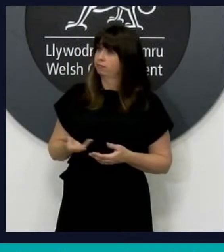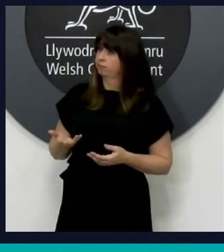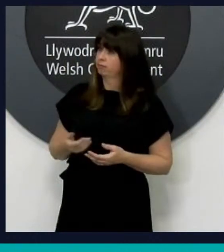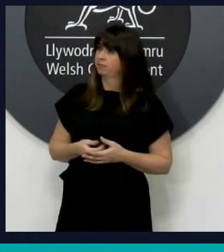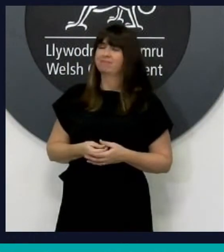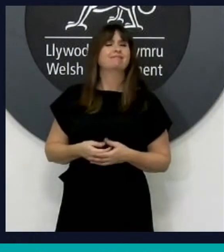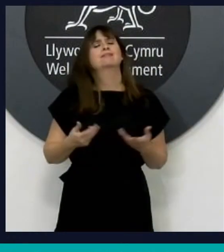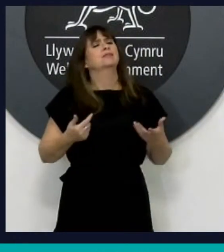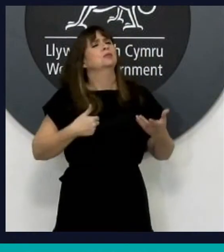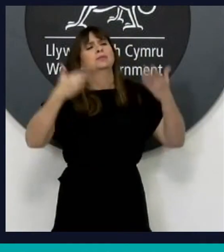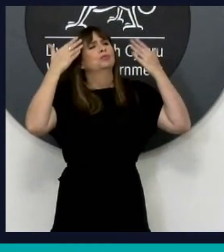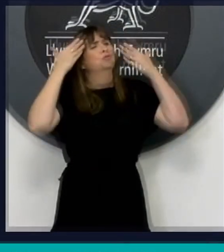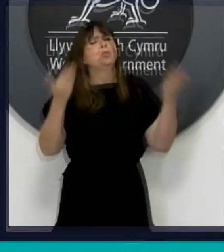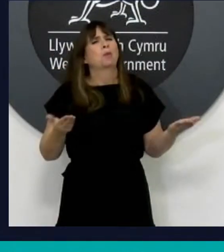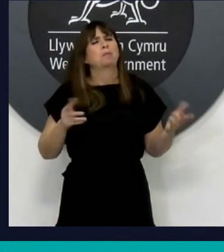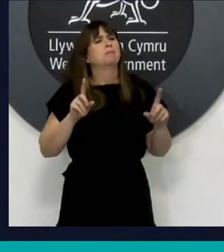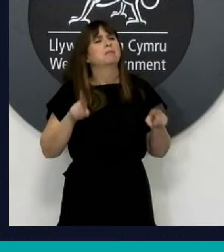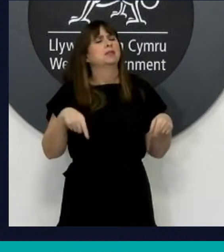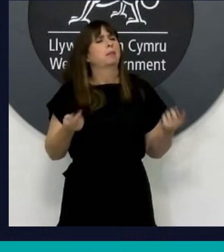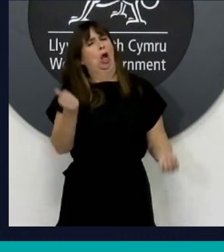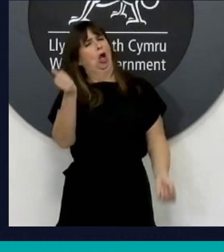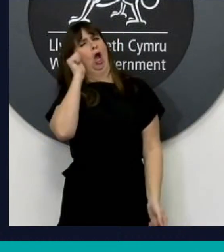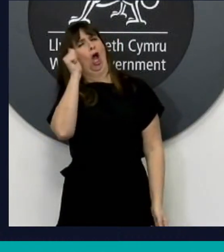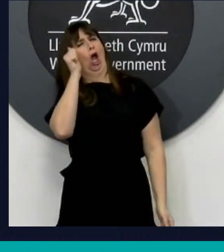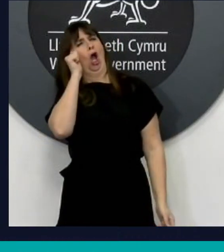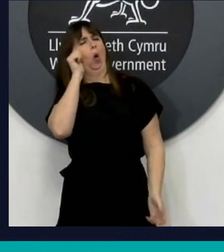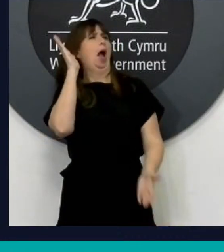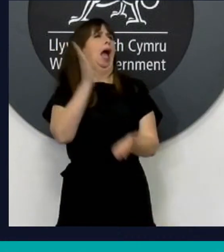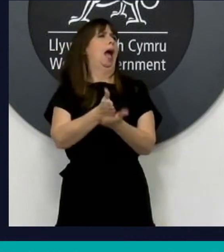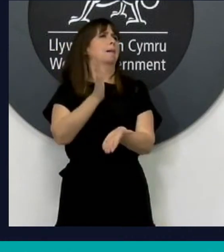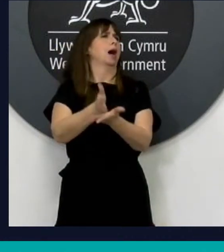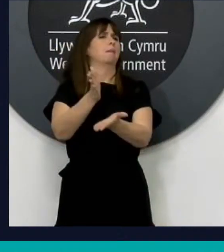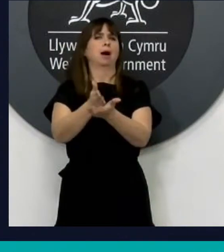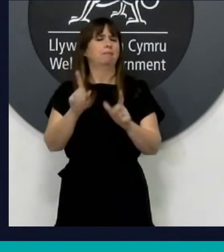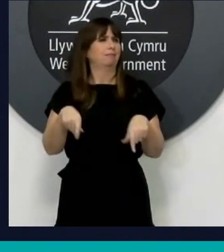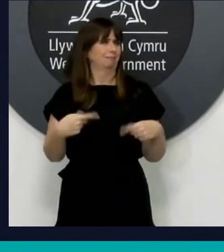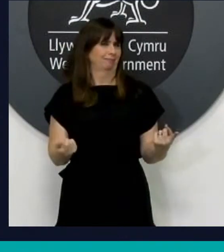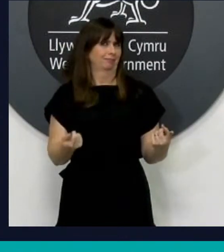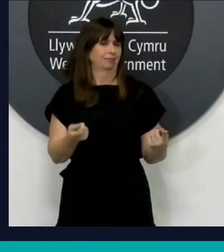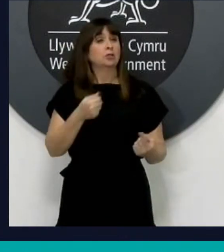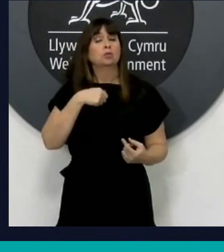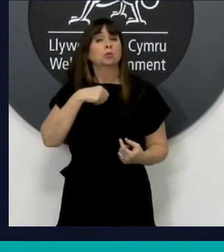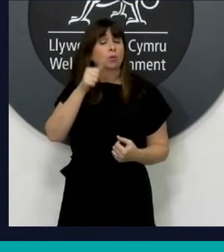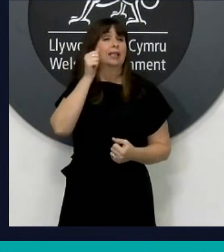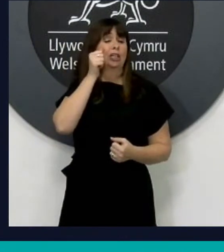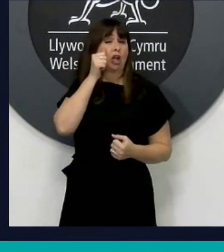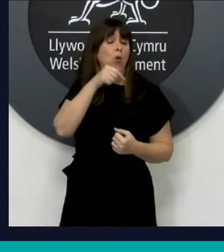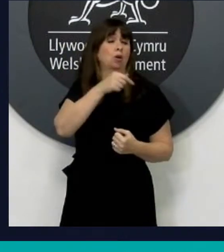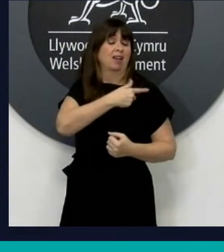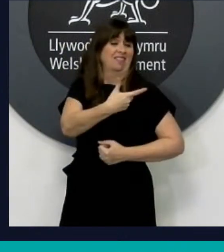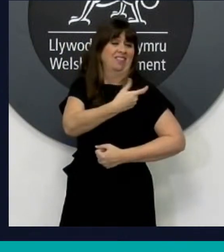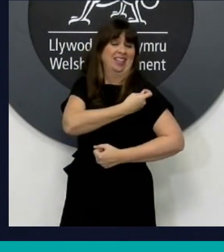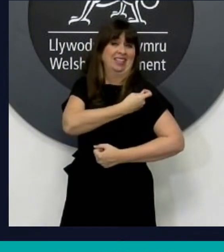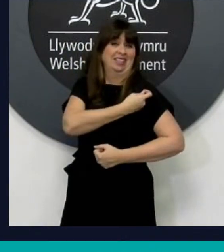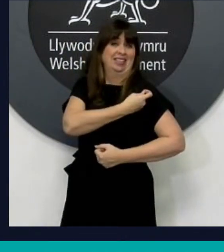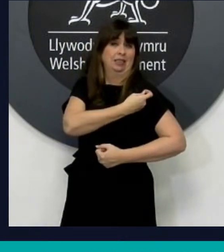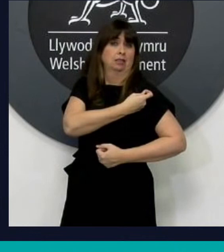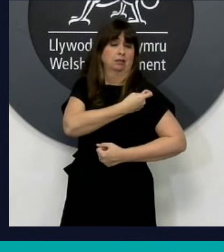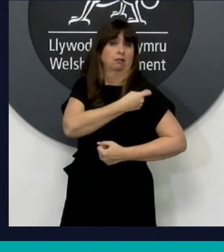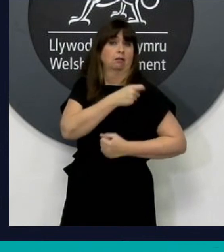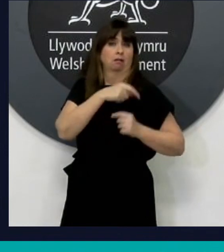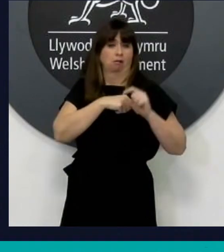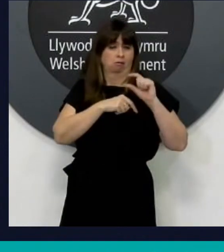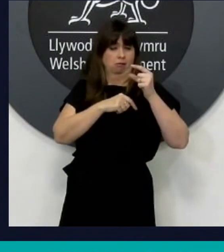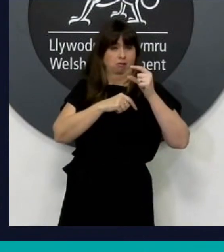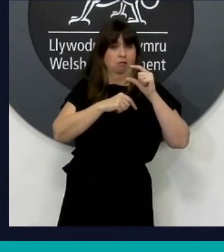We can't be totally certain, but we know that, and we expect that the vaccine will have good cross-reactivity, so that the